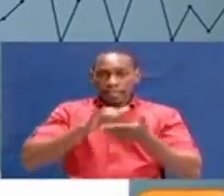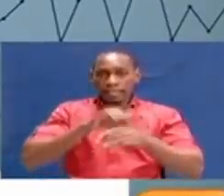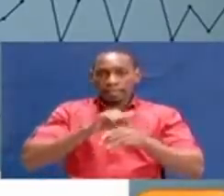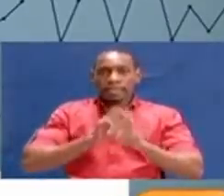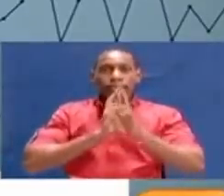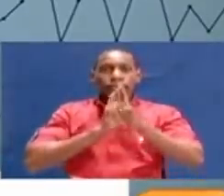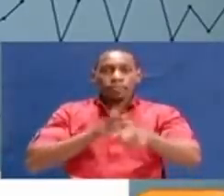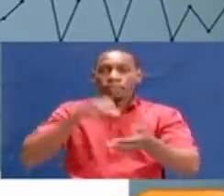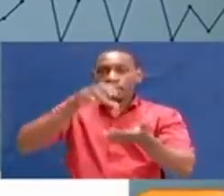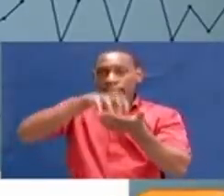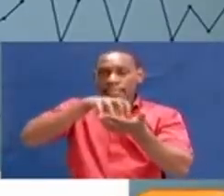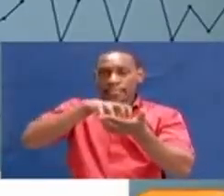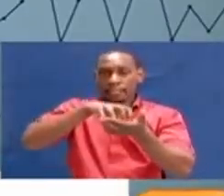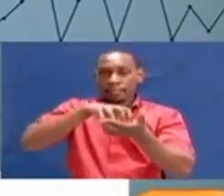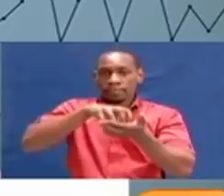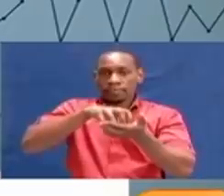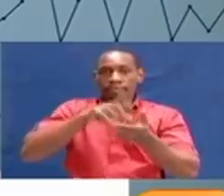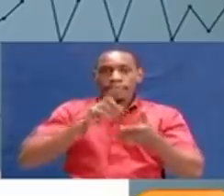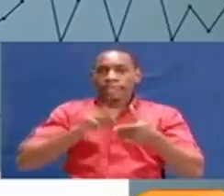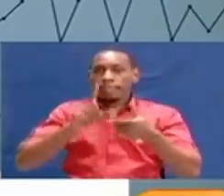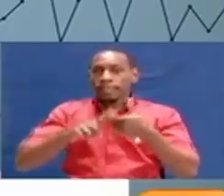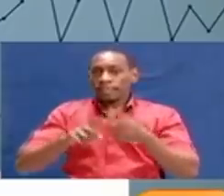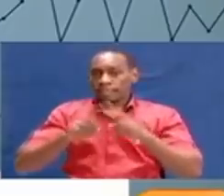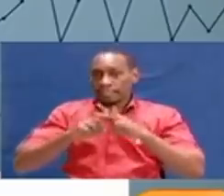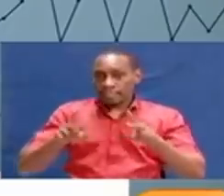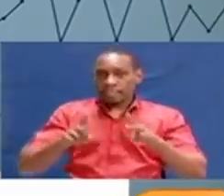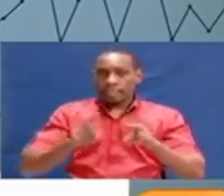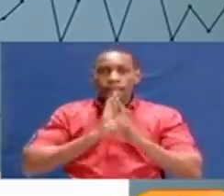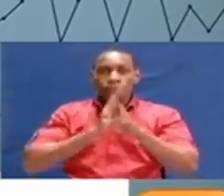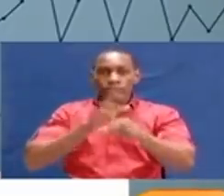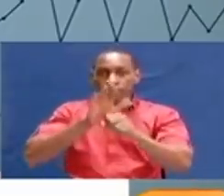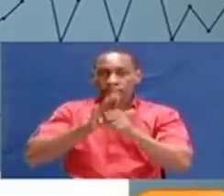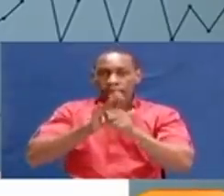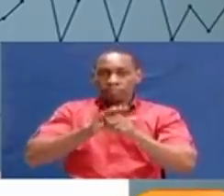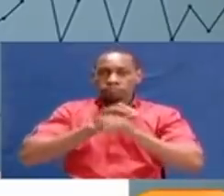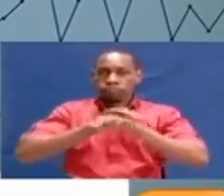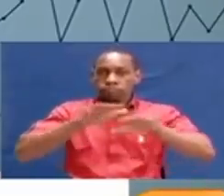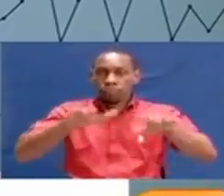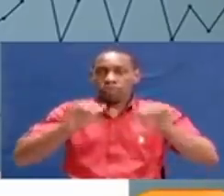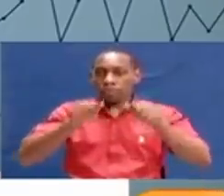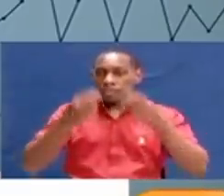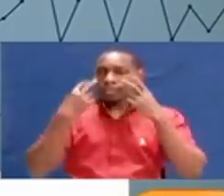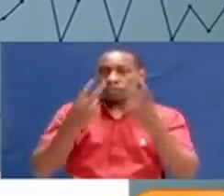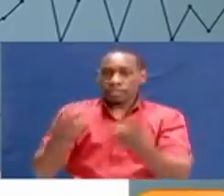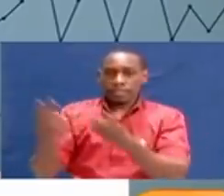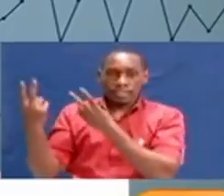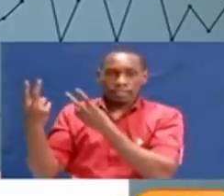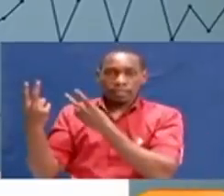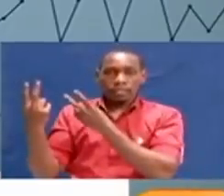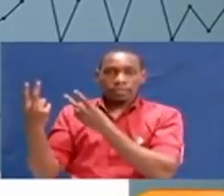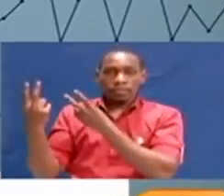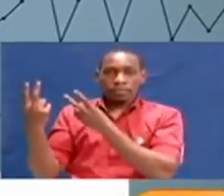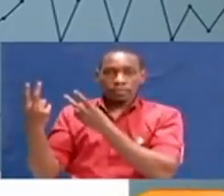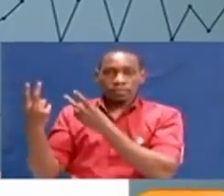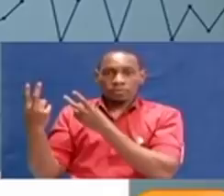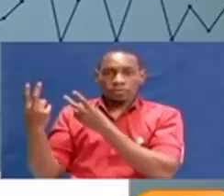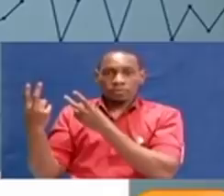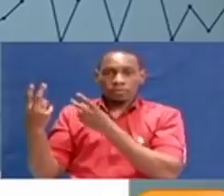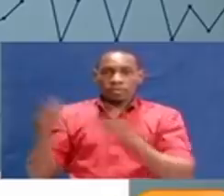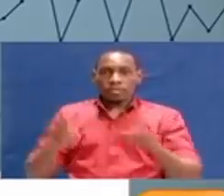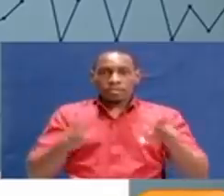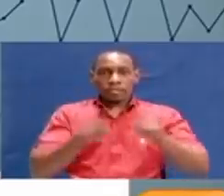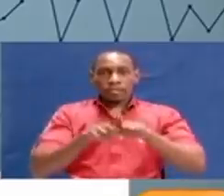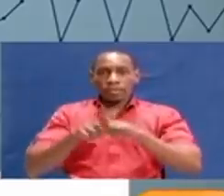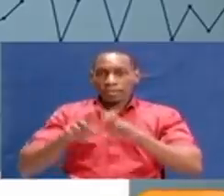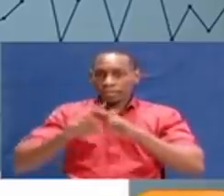our cases, and then they started climbing up. As you can see up here, they started climbing up, and then that is when we